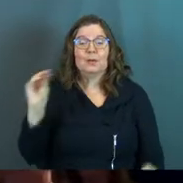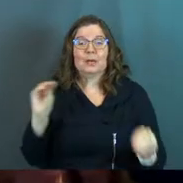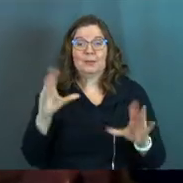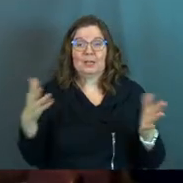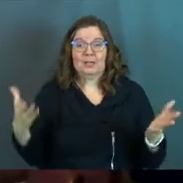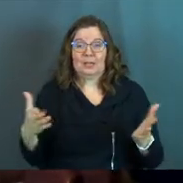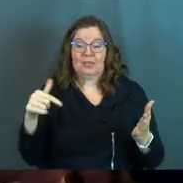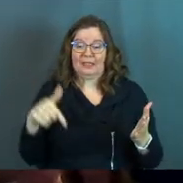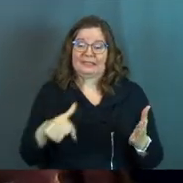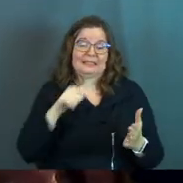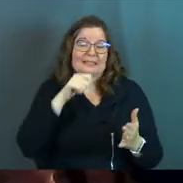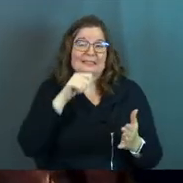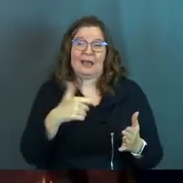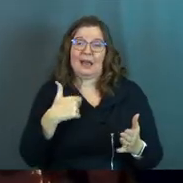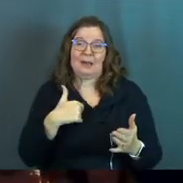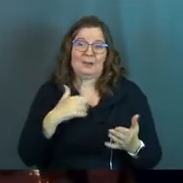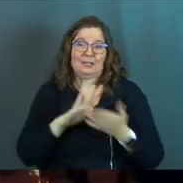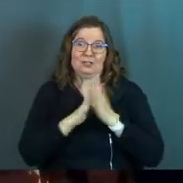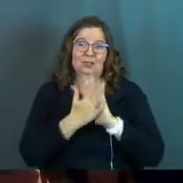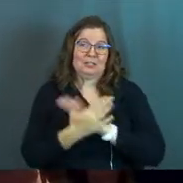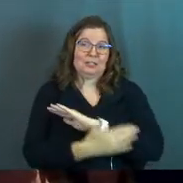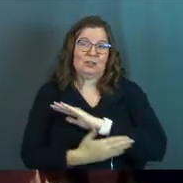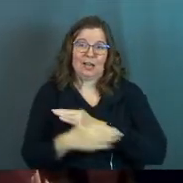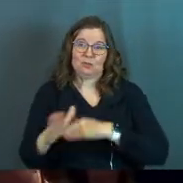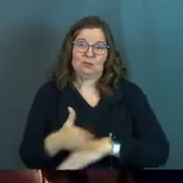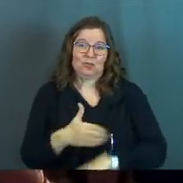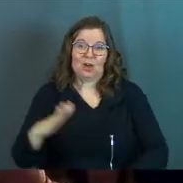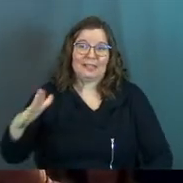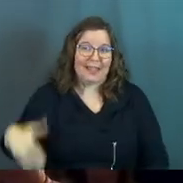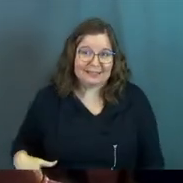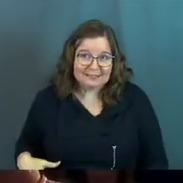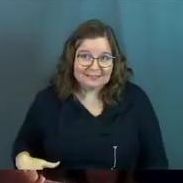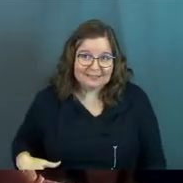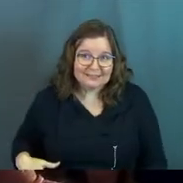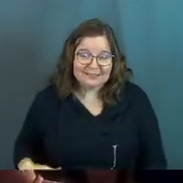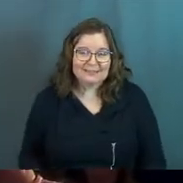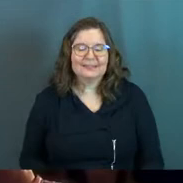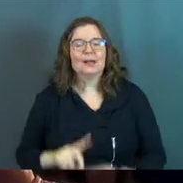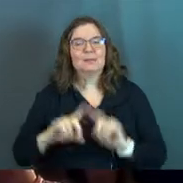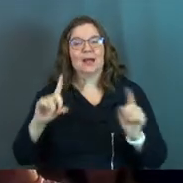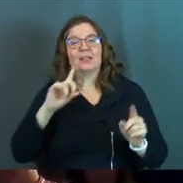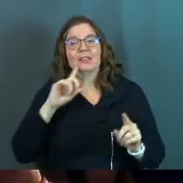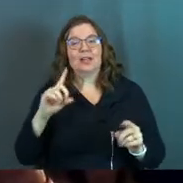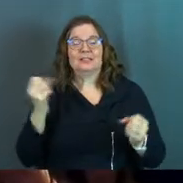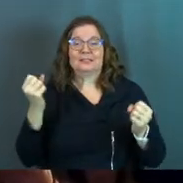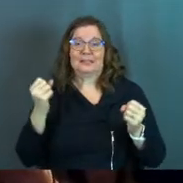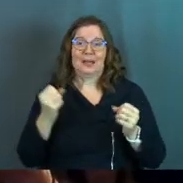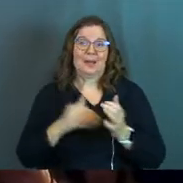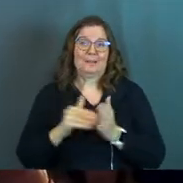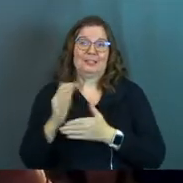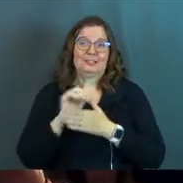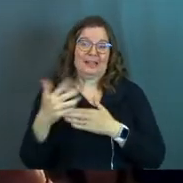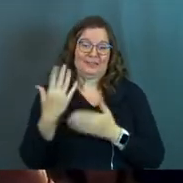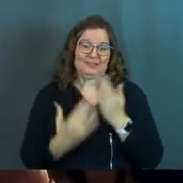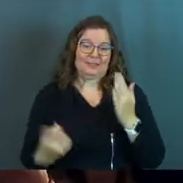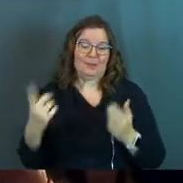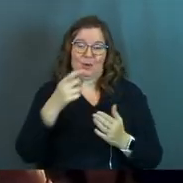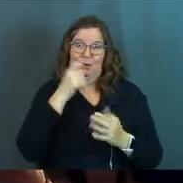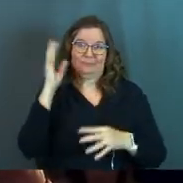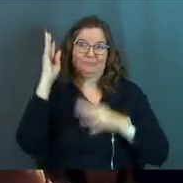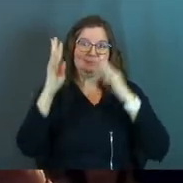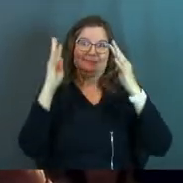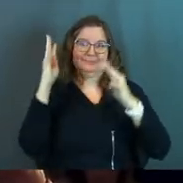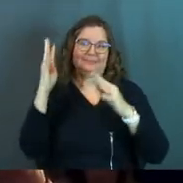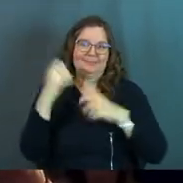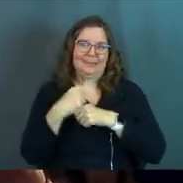miracle here is that this has not been turned into a country song yet. But there is $1 million out there for somebody who has